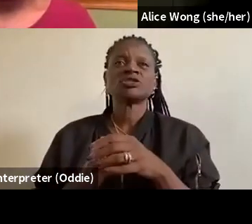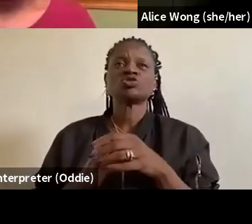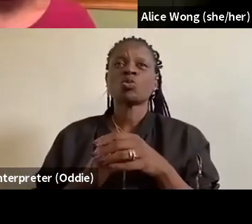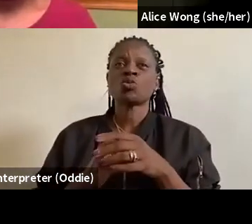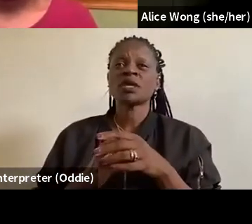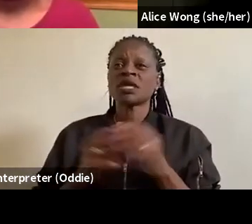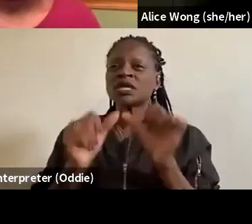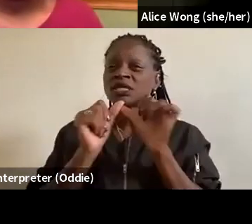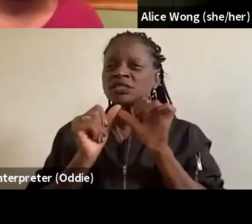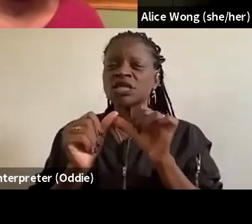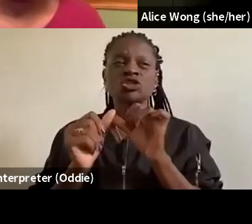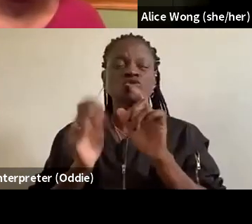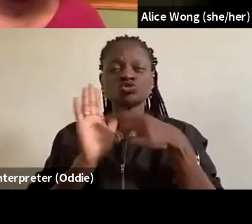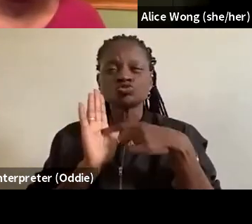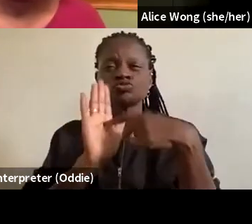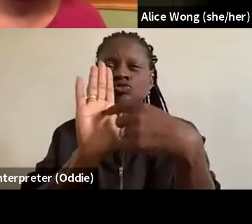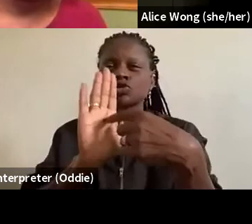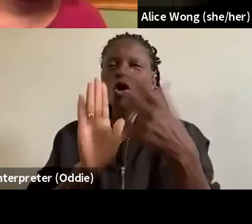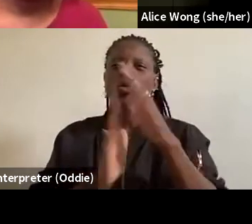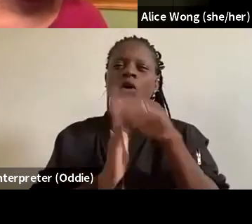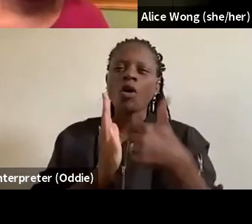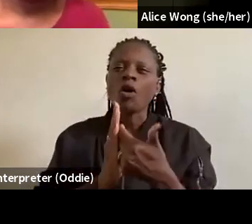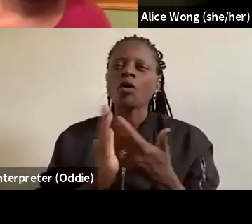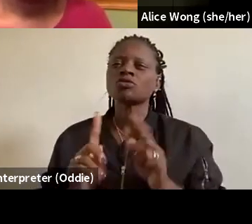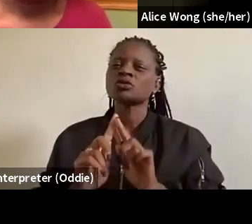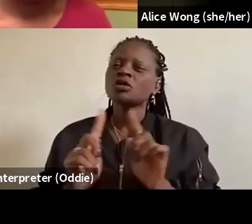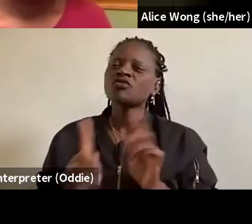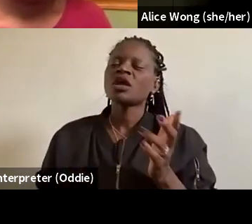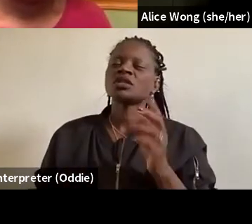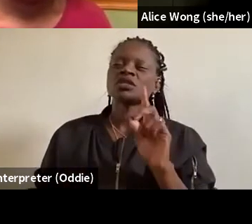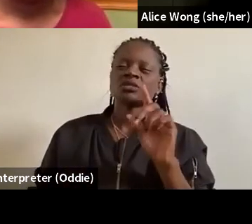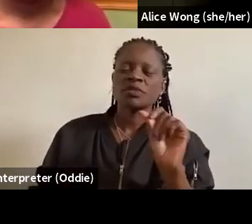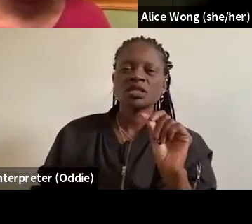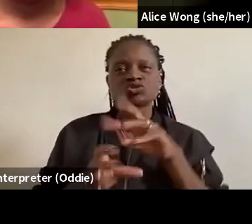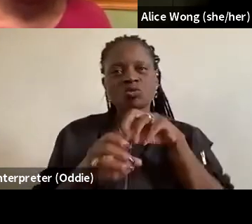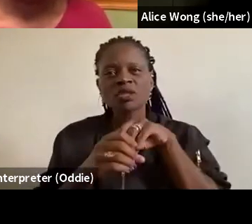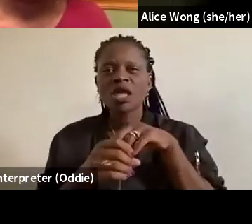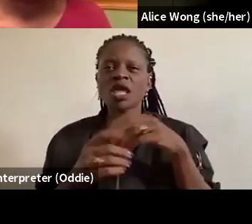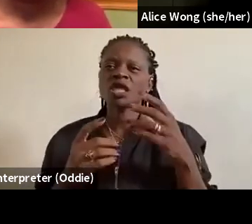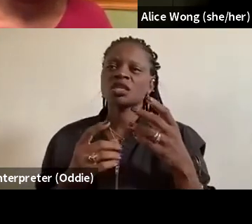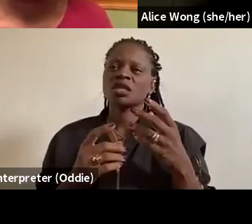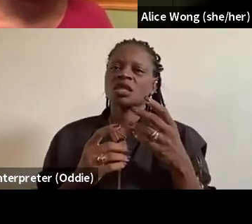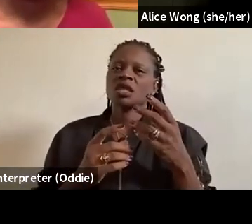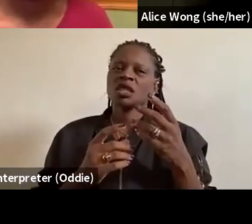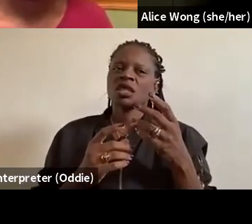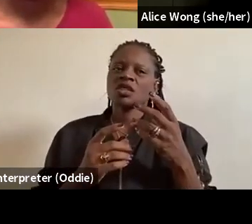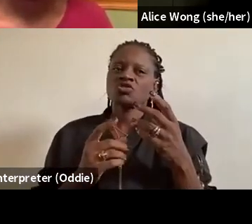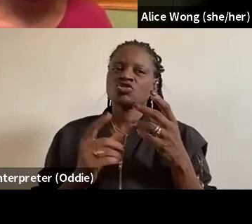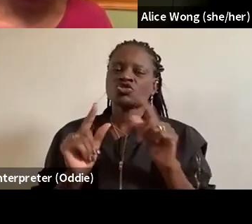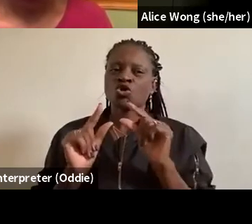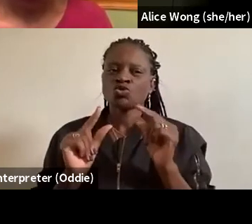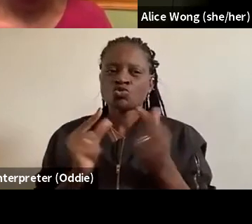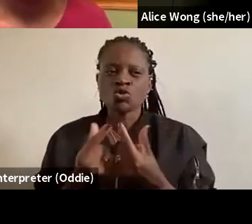groups within the disability community that have been left out, excluded,